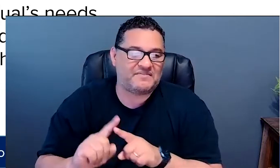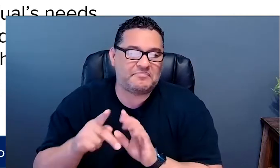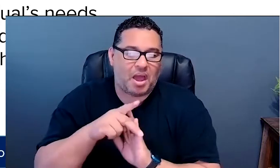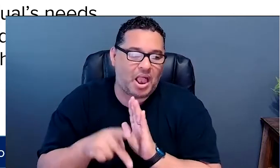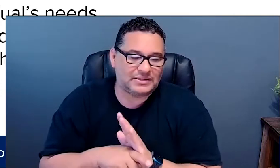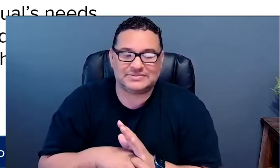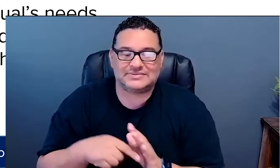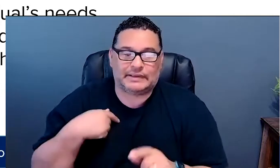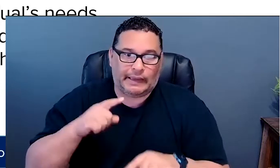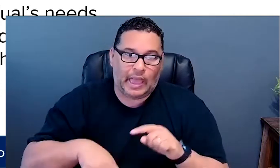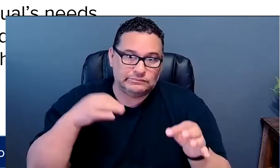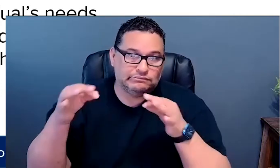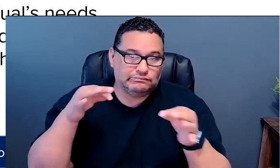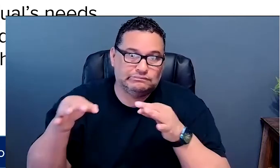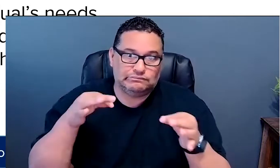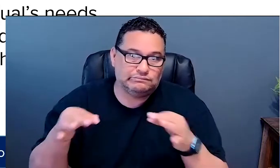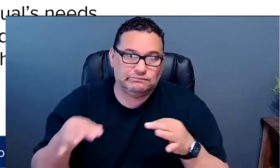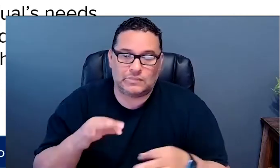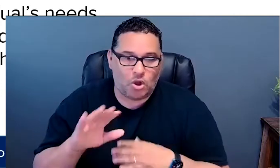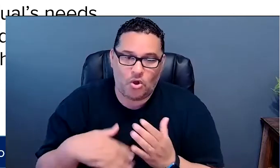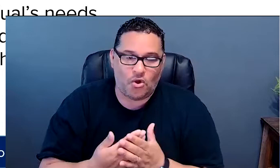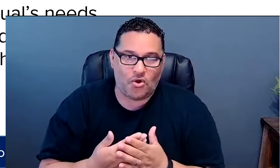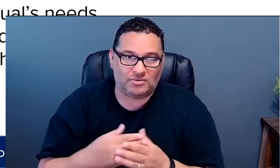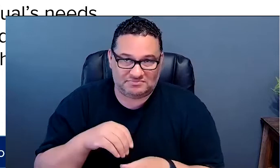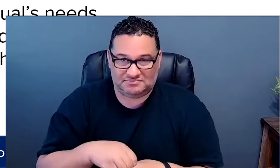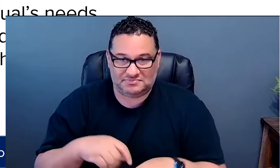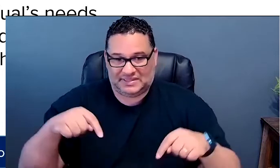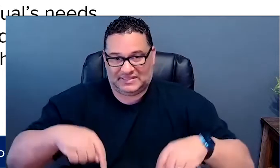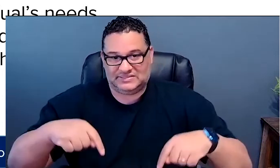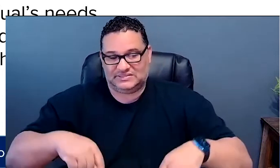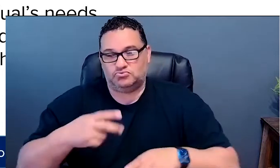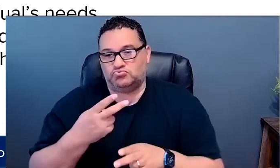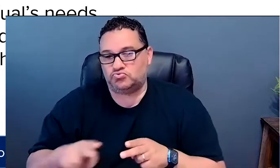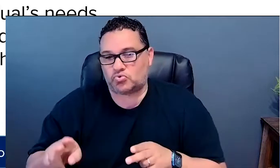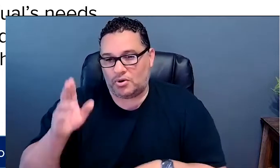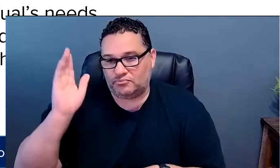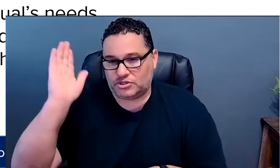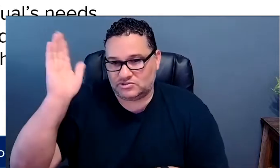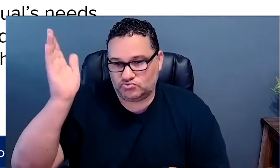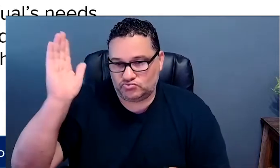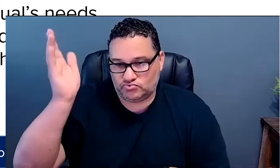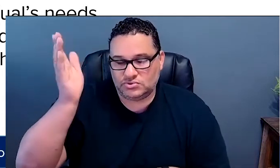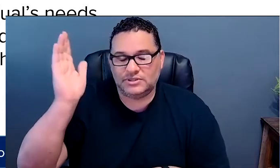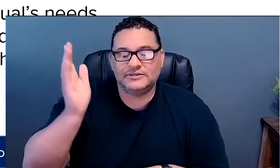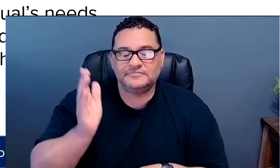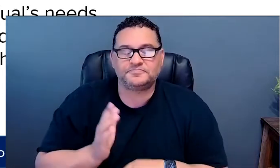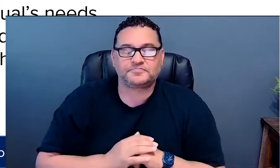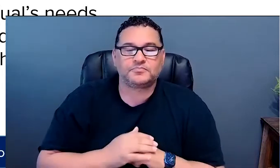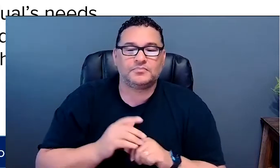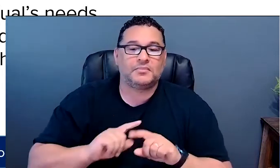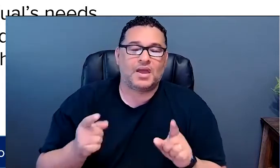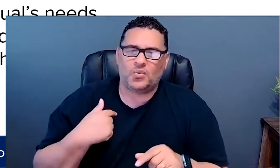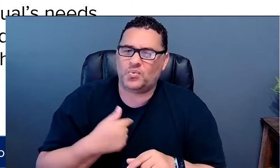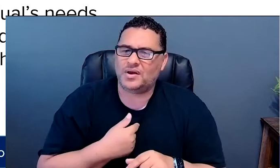can't cover all of that in this short presentation, but we work through all